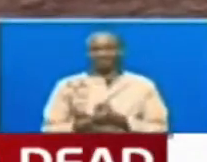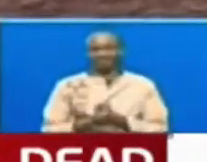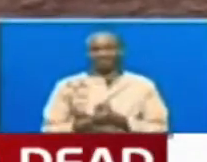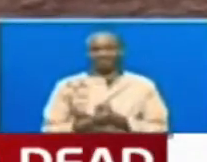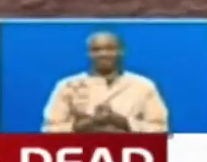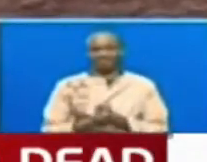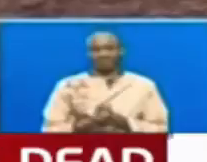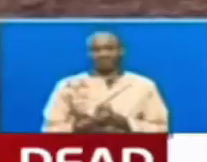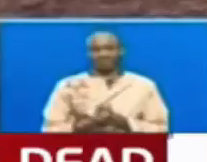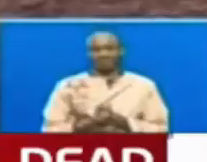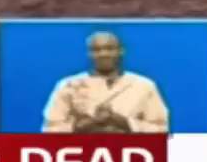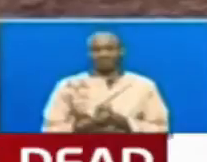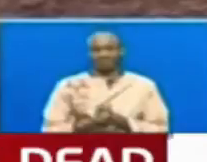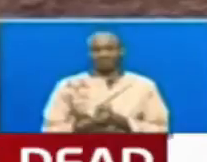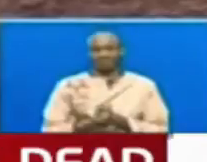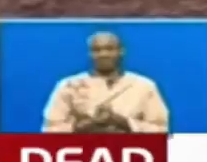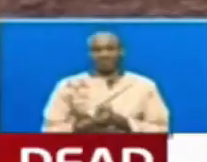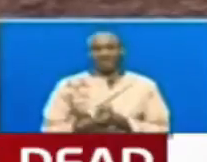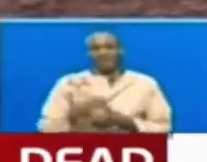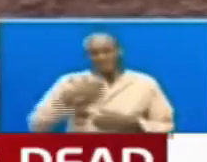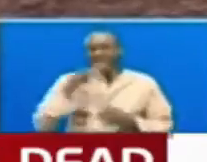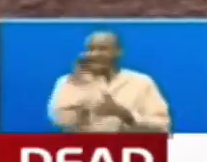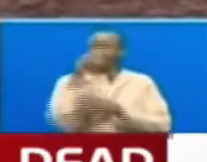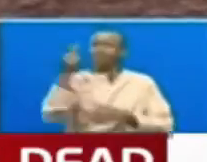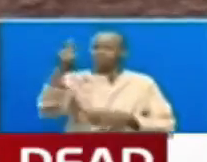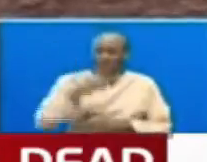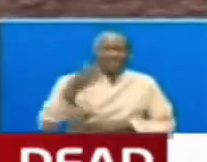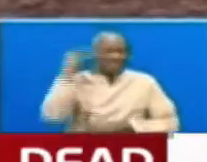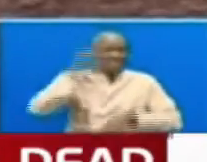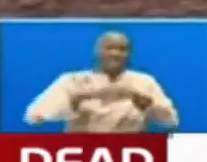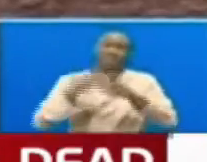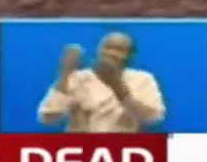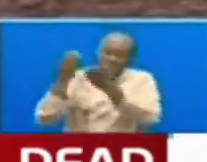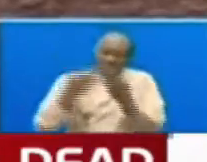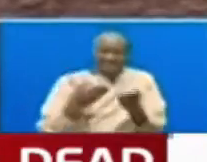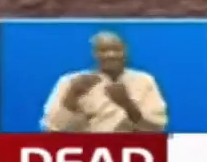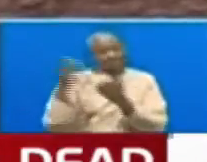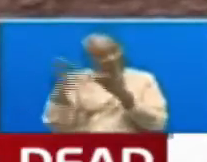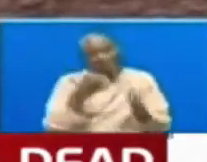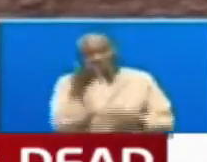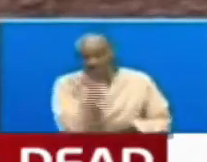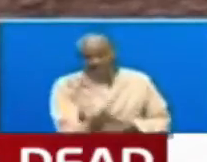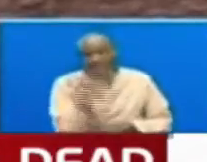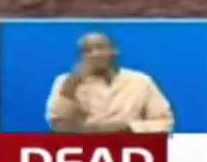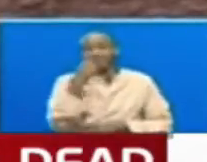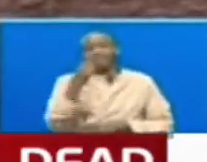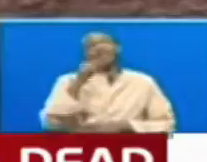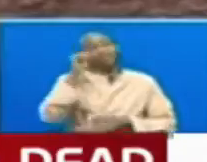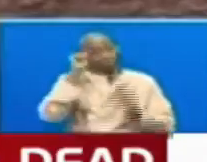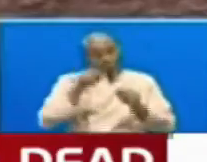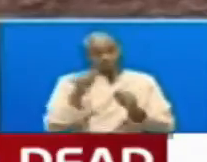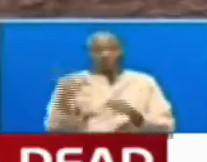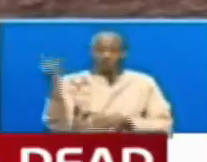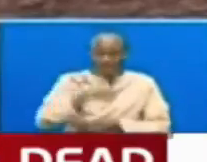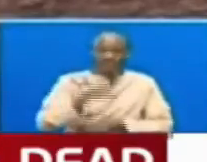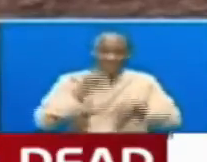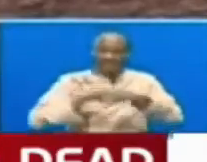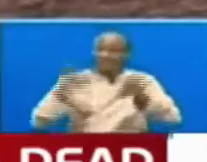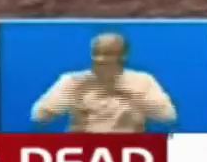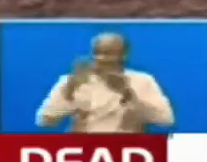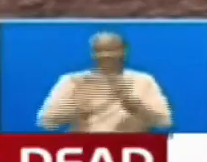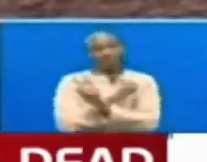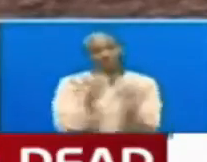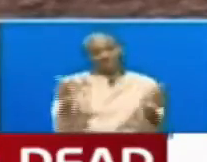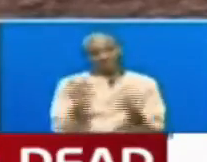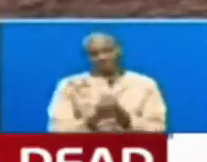2006. I asked him to come the last time I paid him a visit in America, and he said he would once everything settled